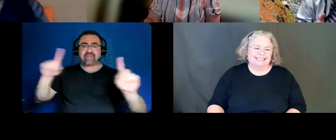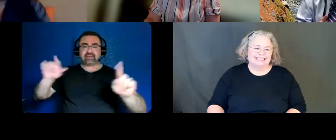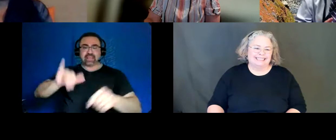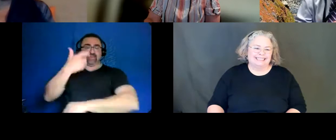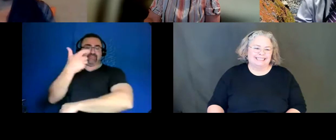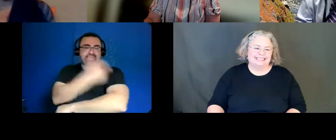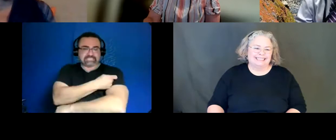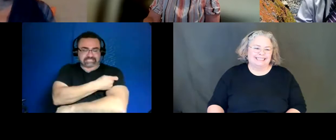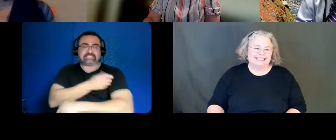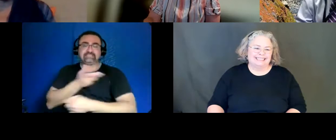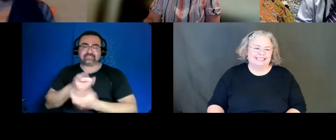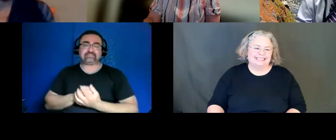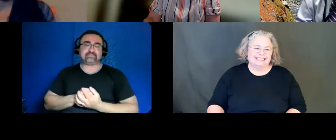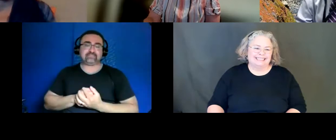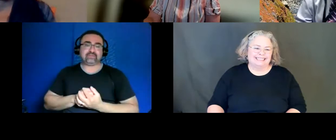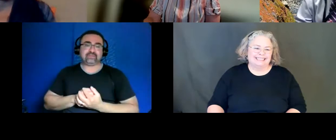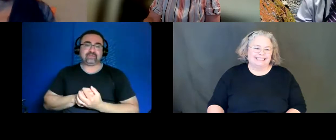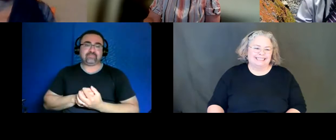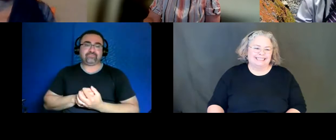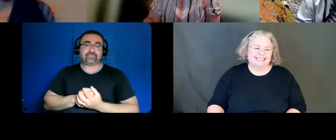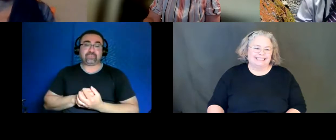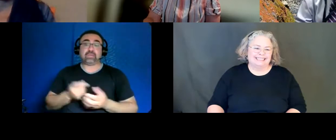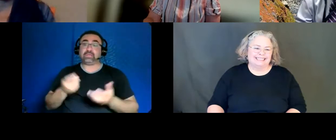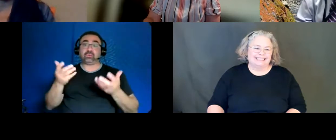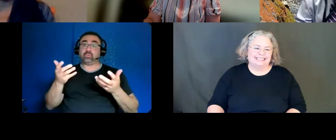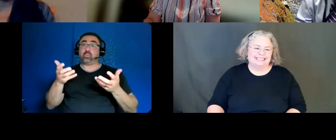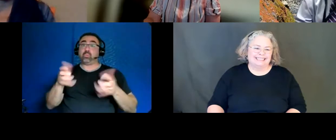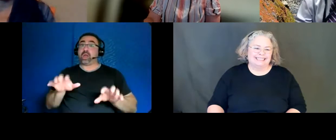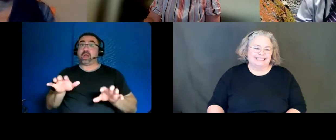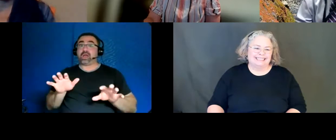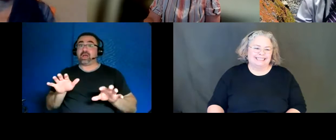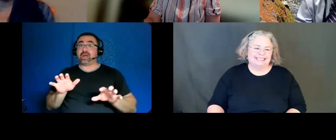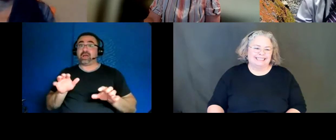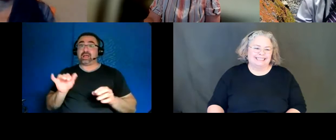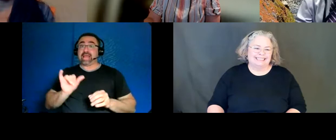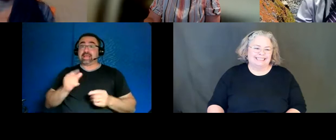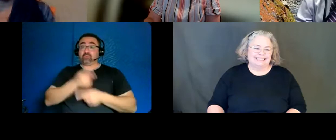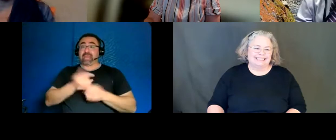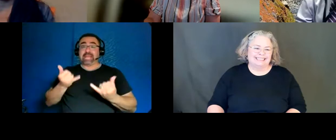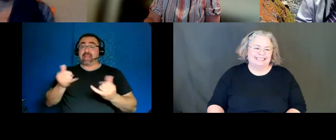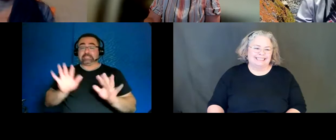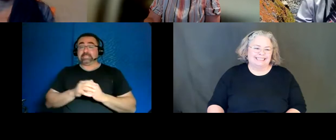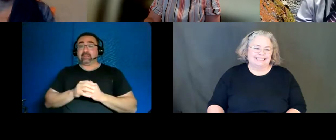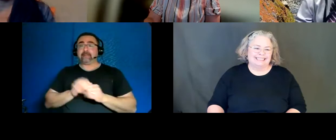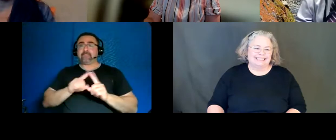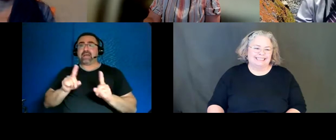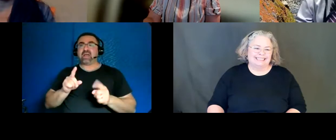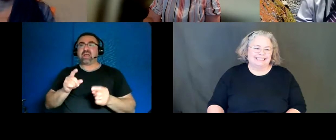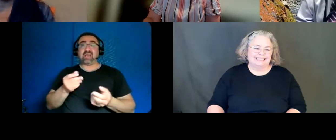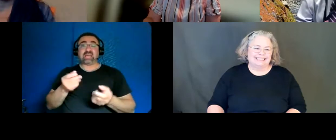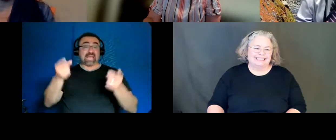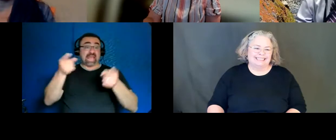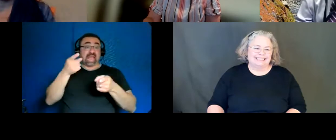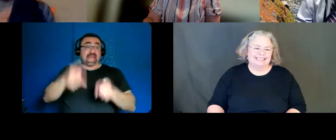vaccine. So not that you want it to be like it is right now, but I think the fact that it's